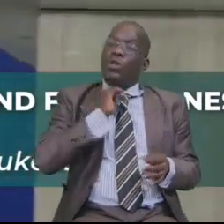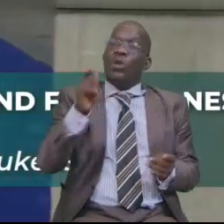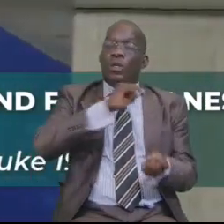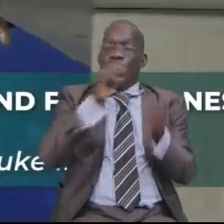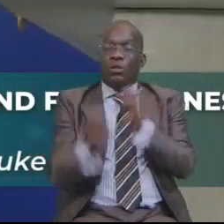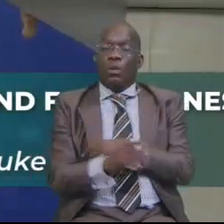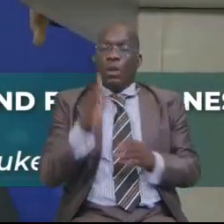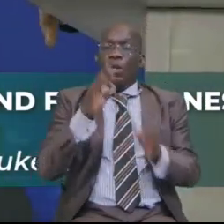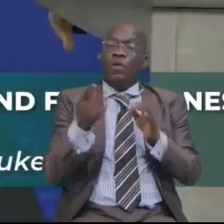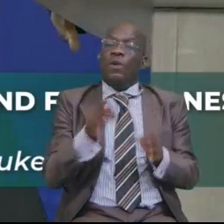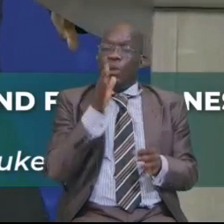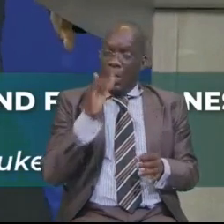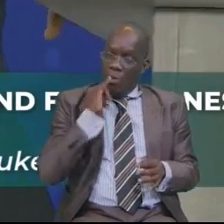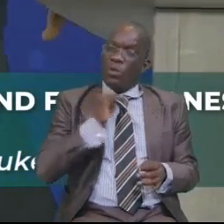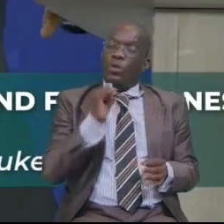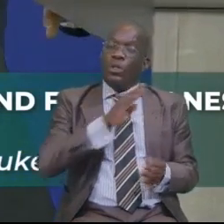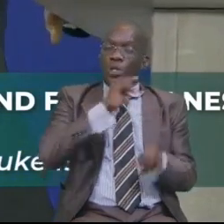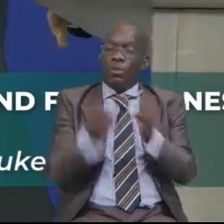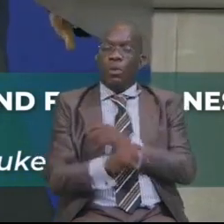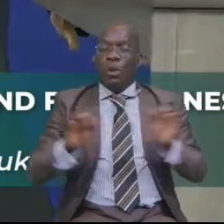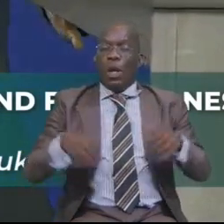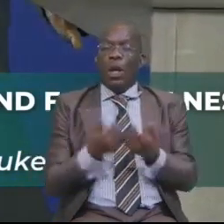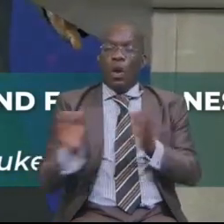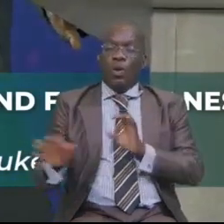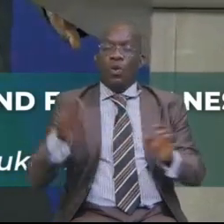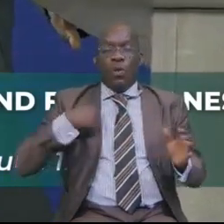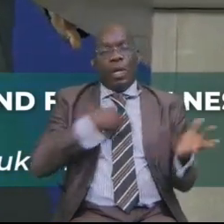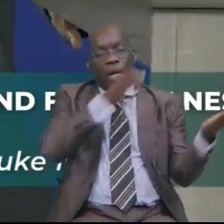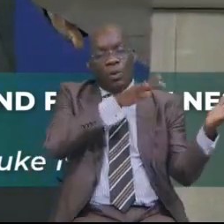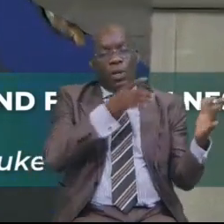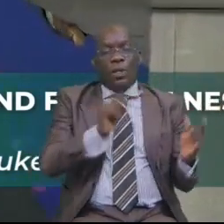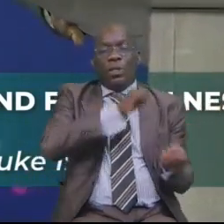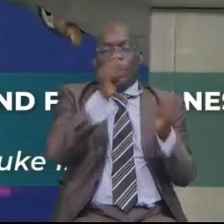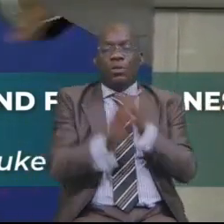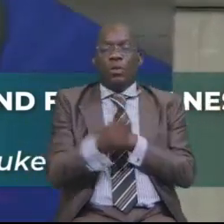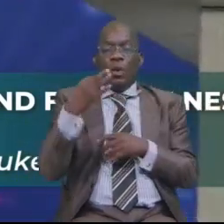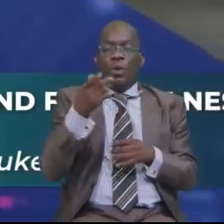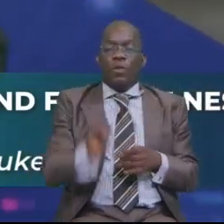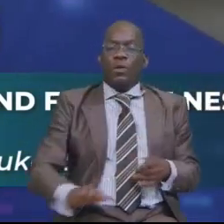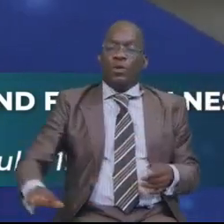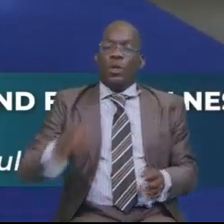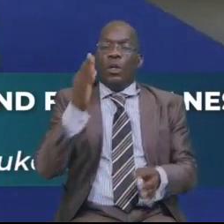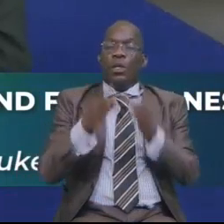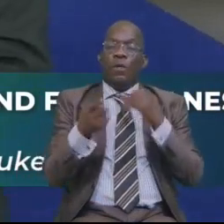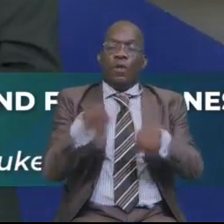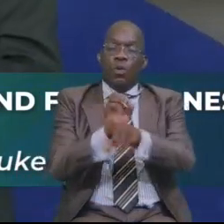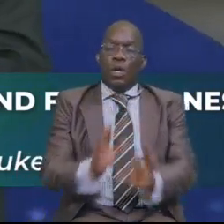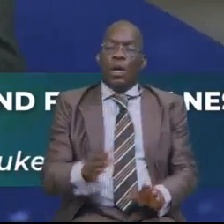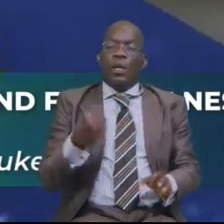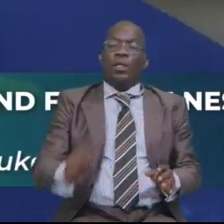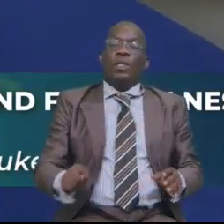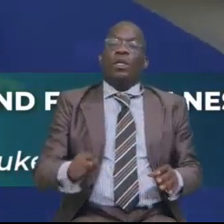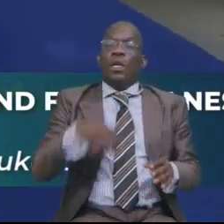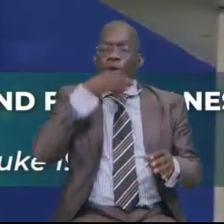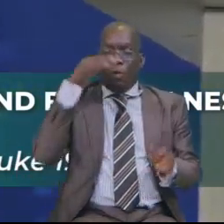mother is not transformed, how are we going to expect the transformation of the children? If the workers and the